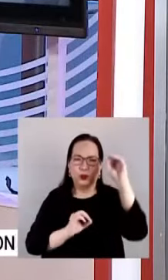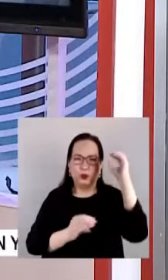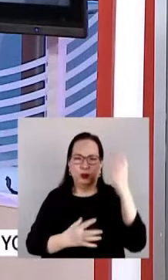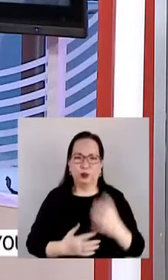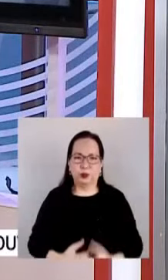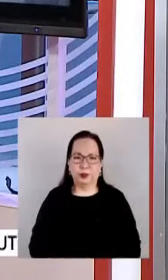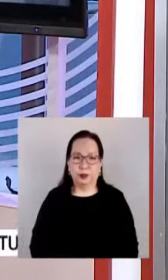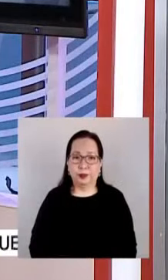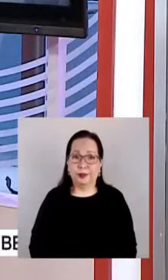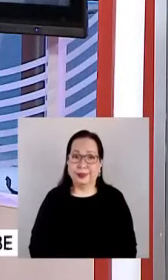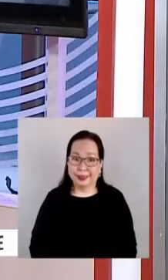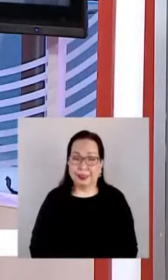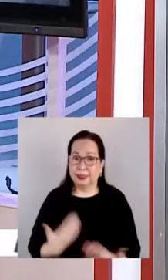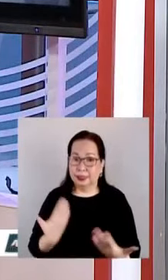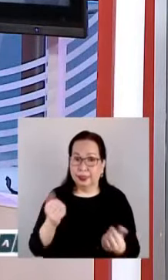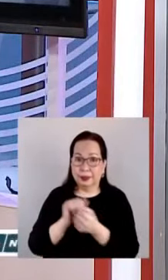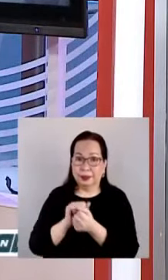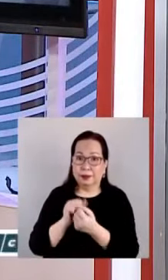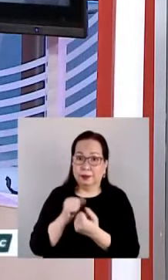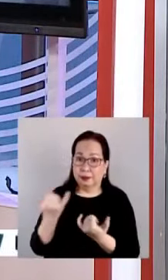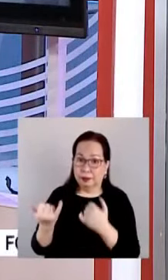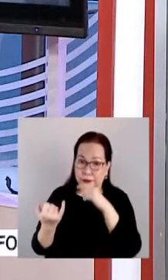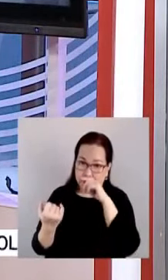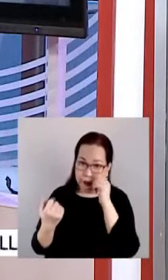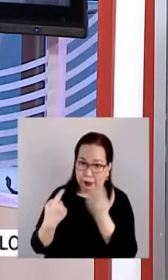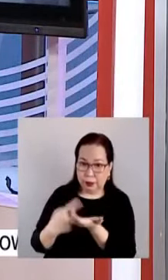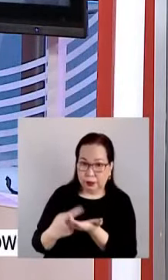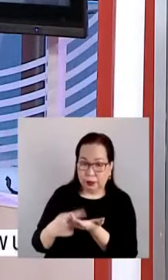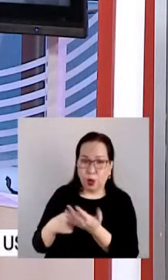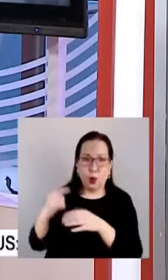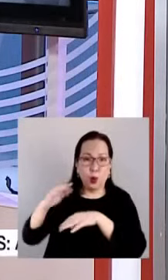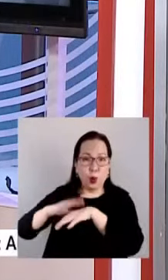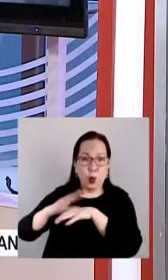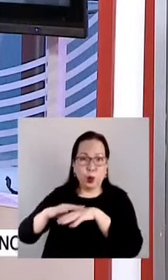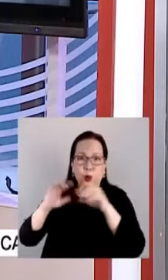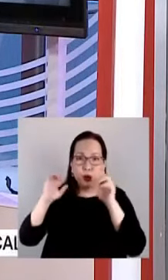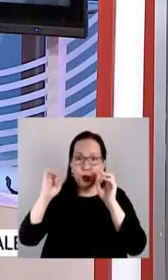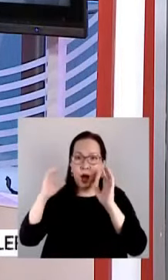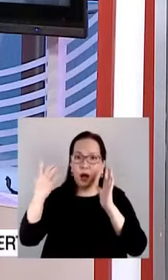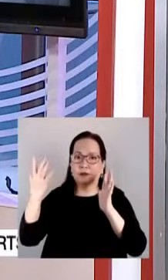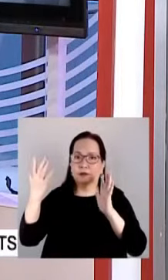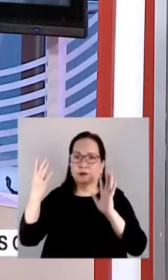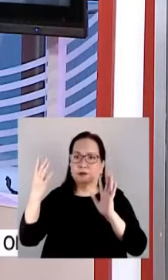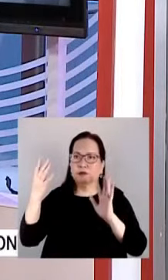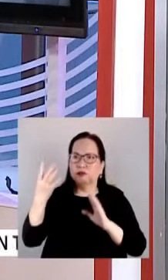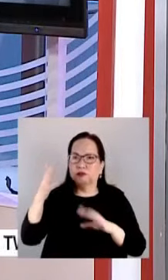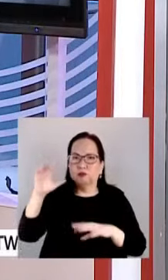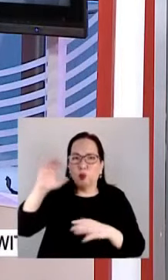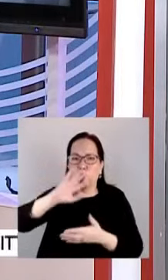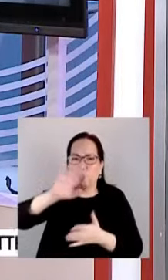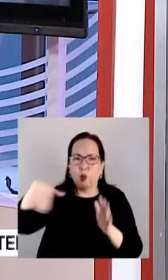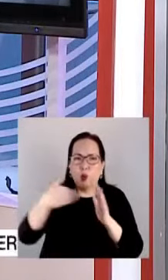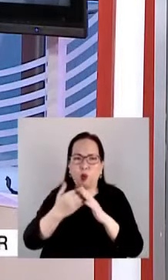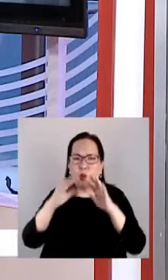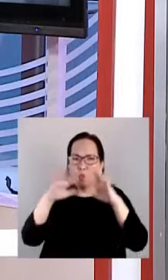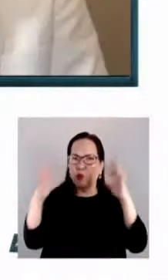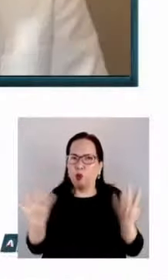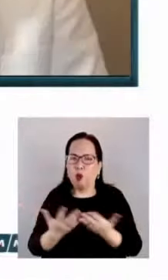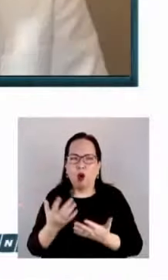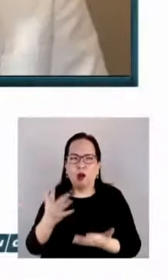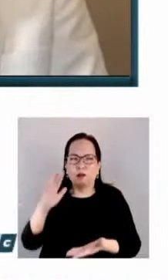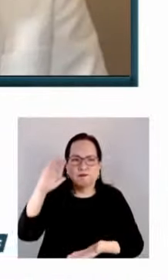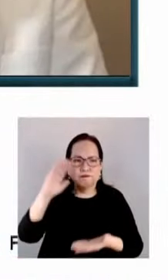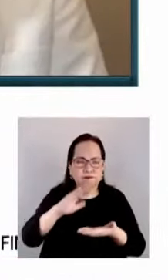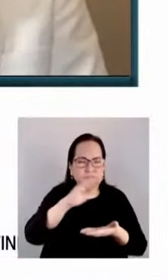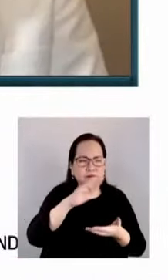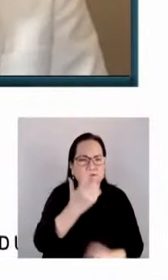And joining us now to discuss the WHO's warning on the huge drop in COVID-19 testing around the world is Dr. Ronchin Salante. He is